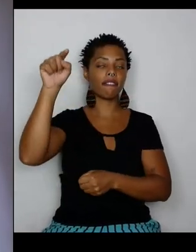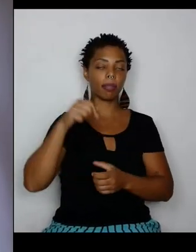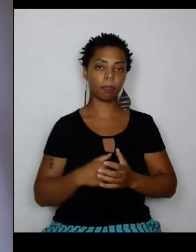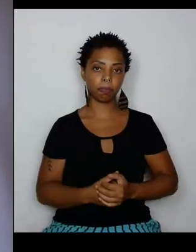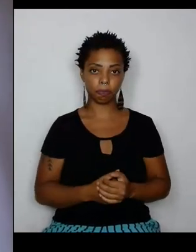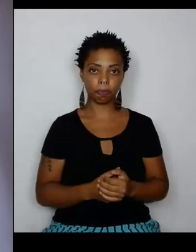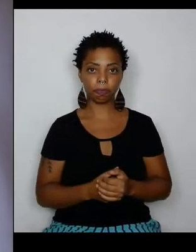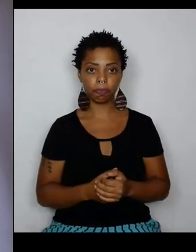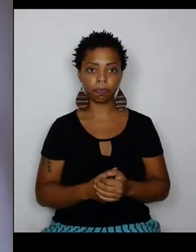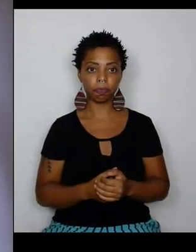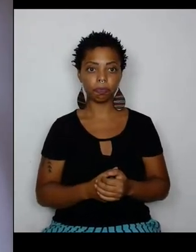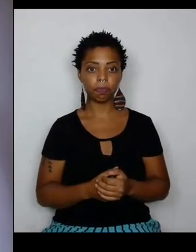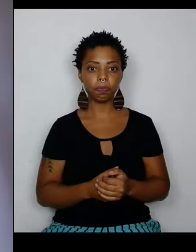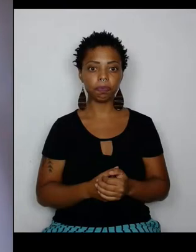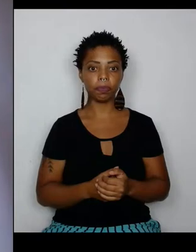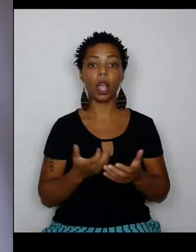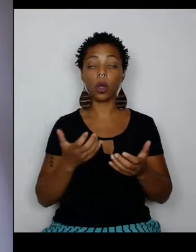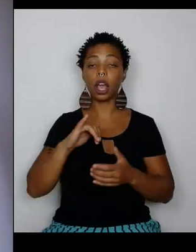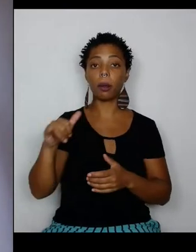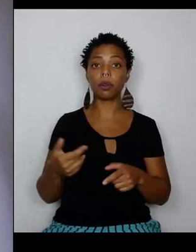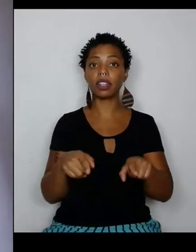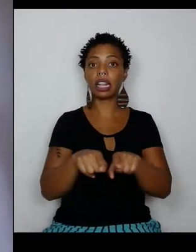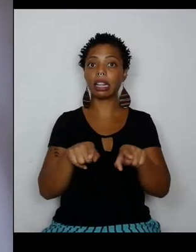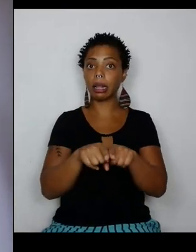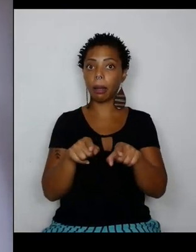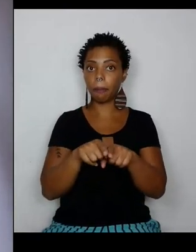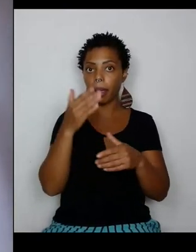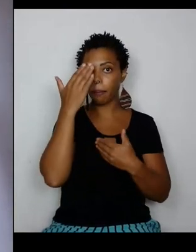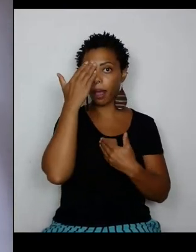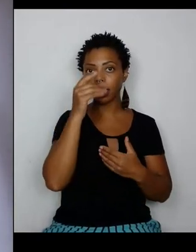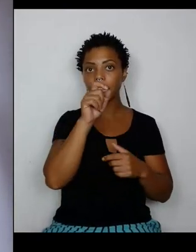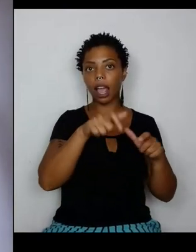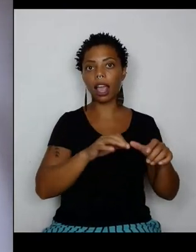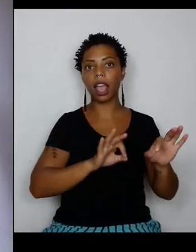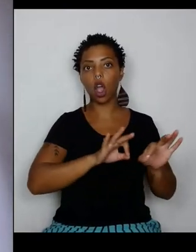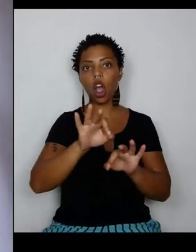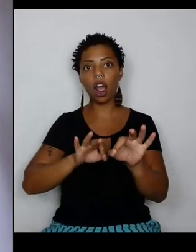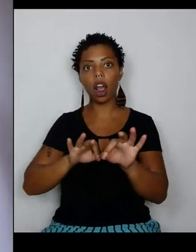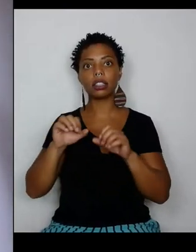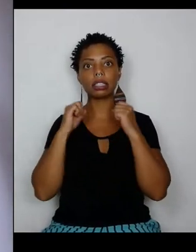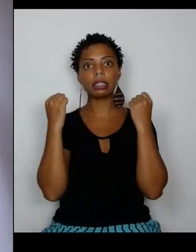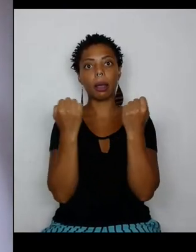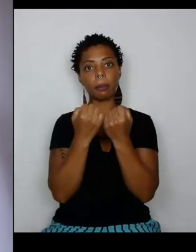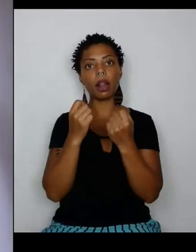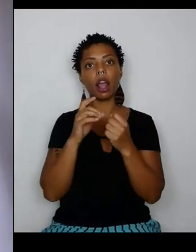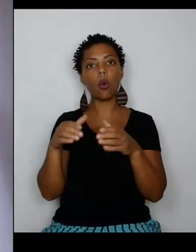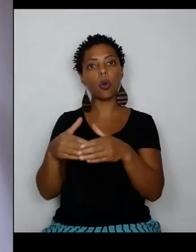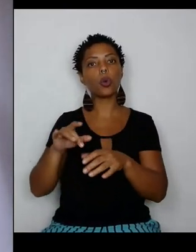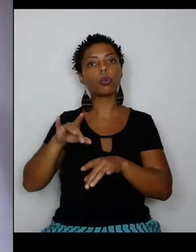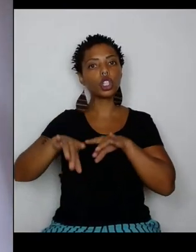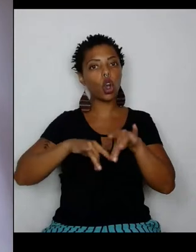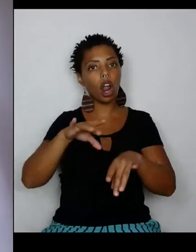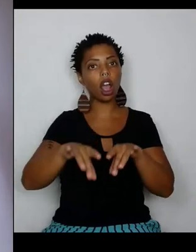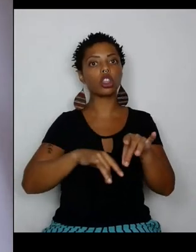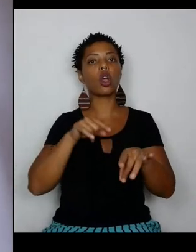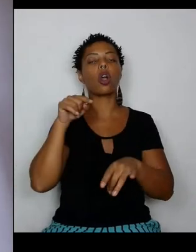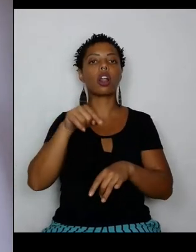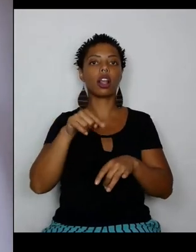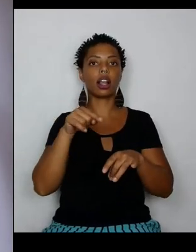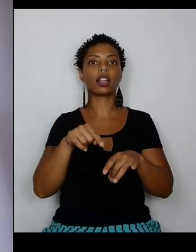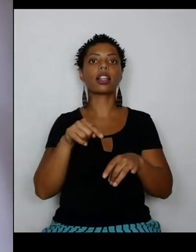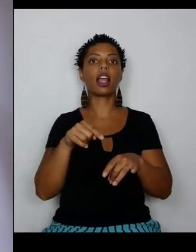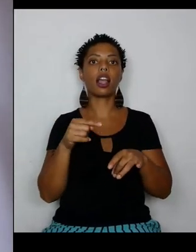year i also want to take this opportunity to voice my thanks to the organizers of this event the creators of the